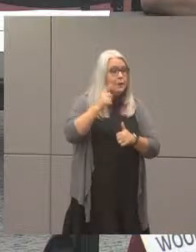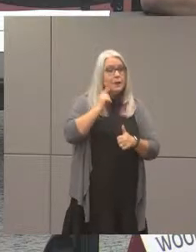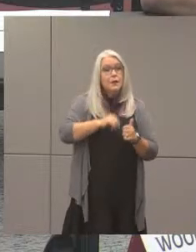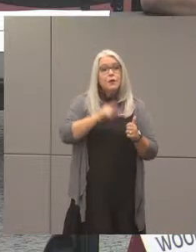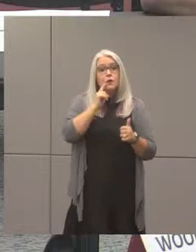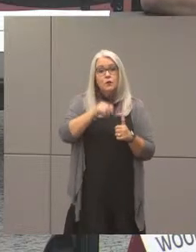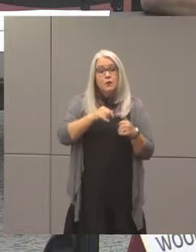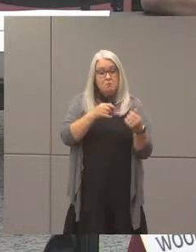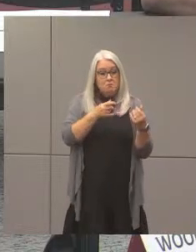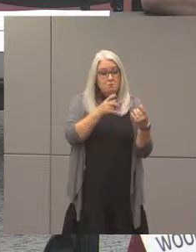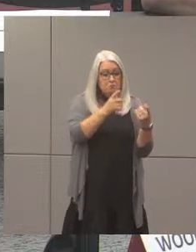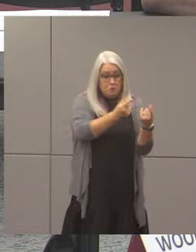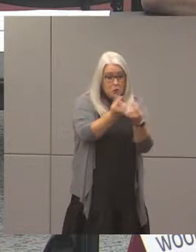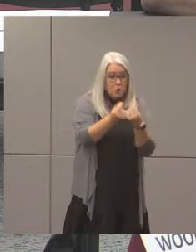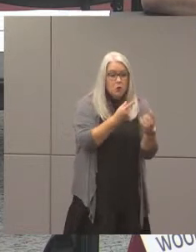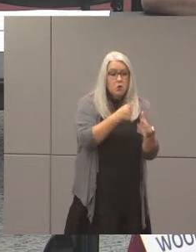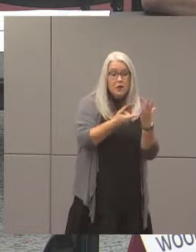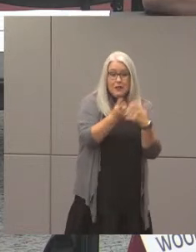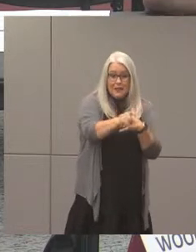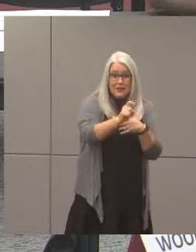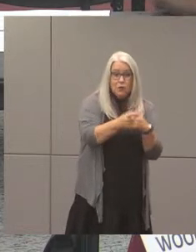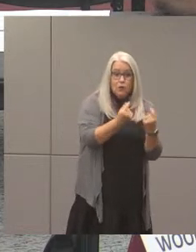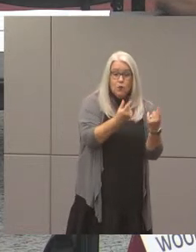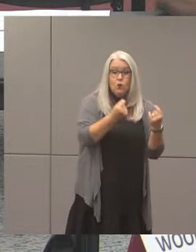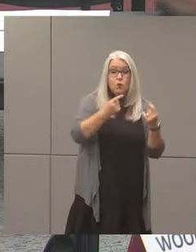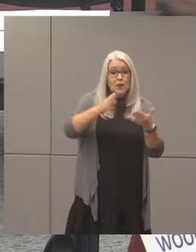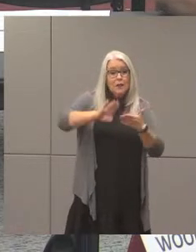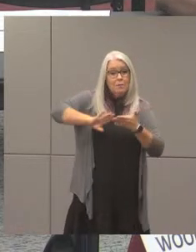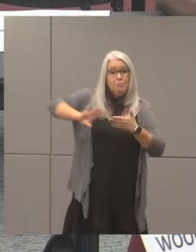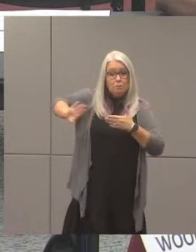needs to be done and keep Oracle at bay.